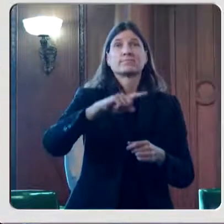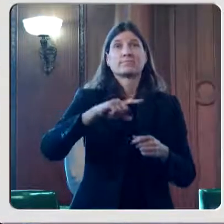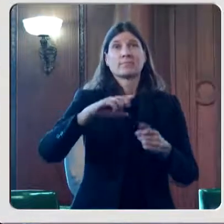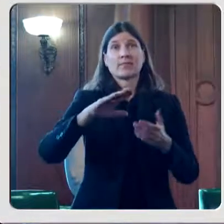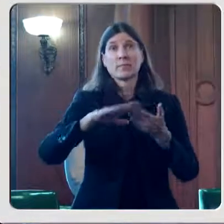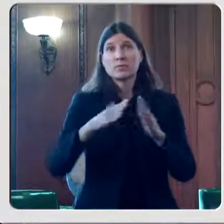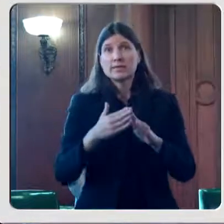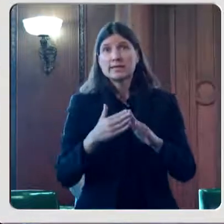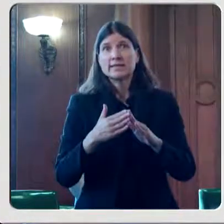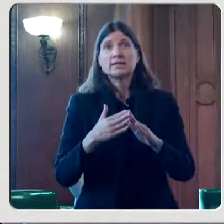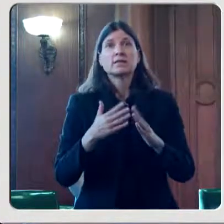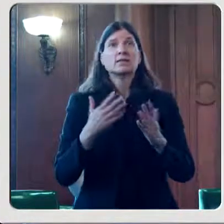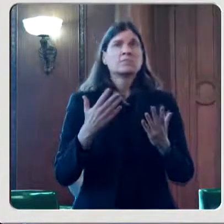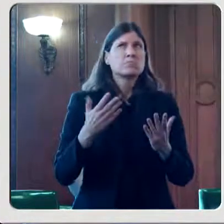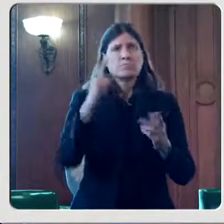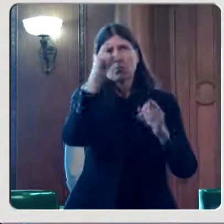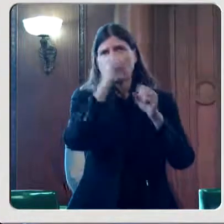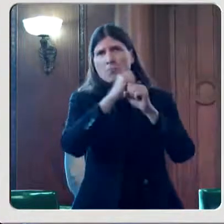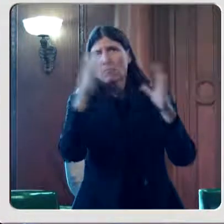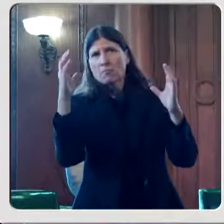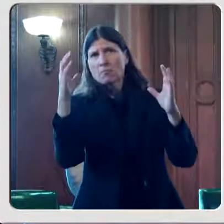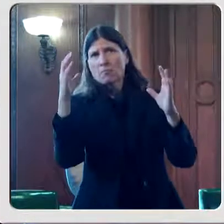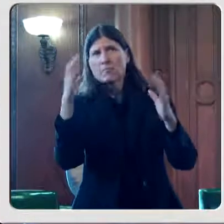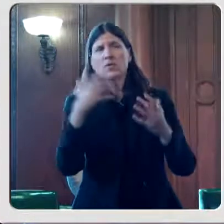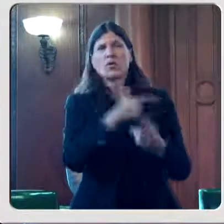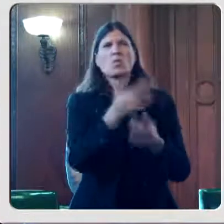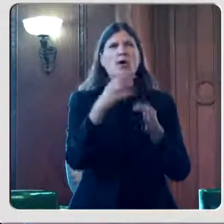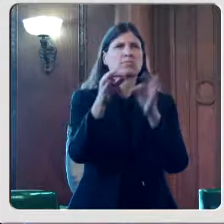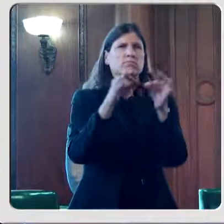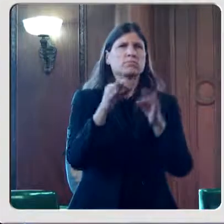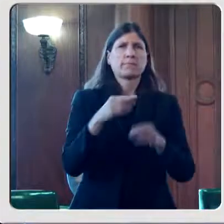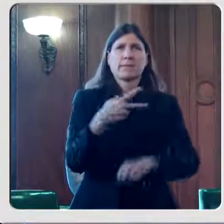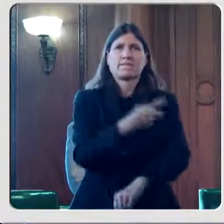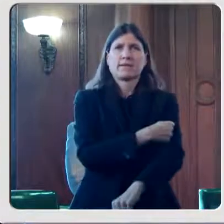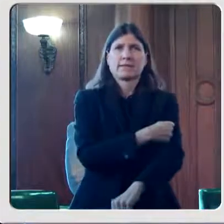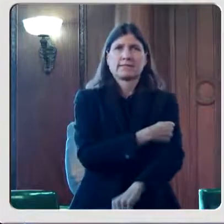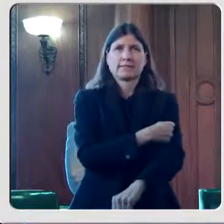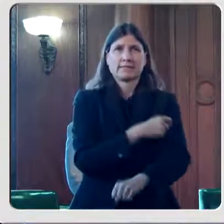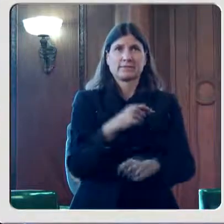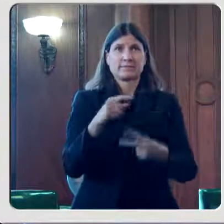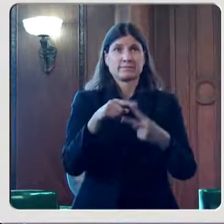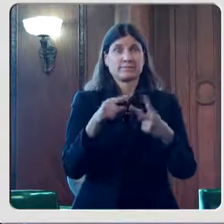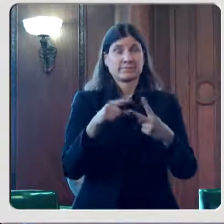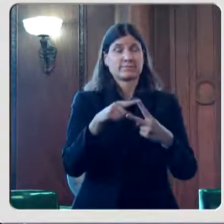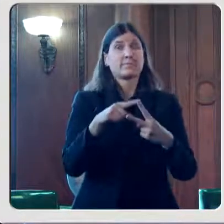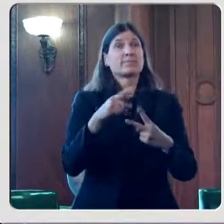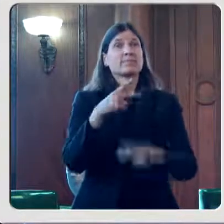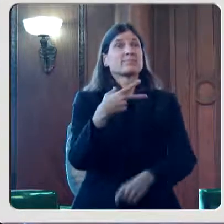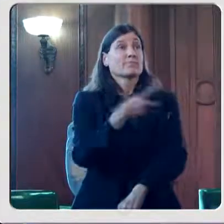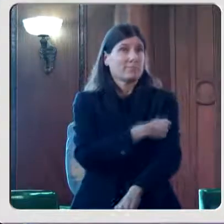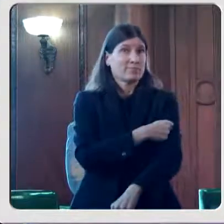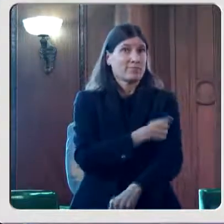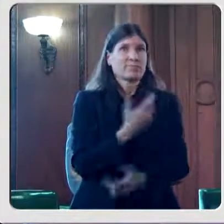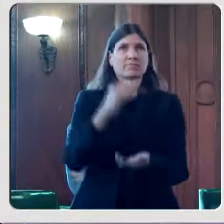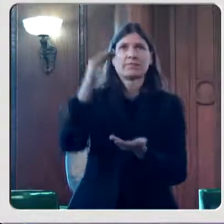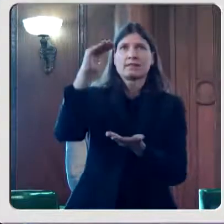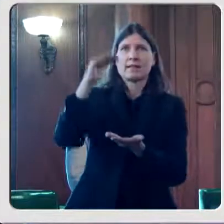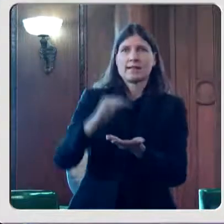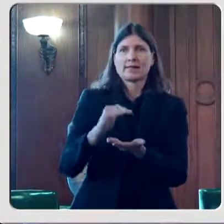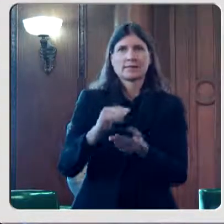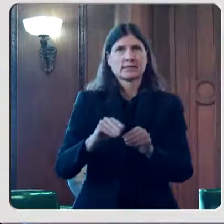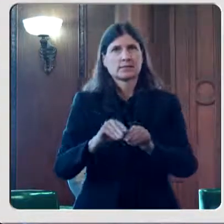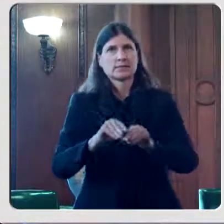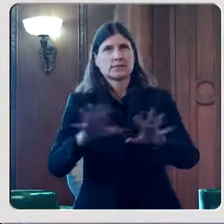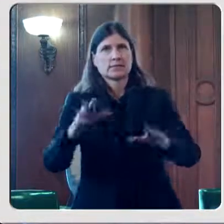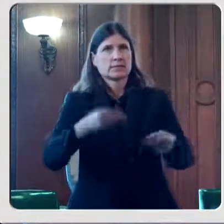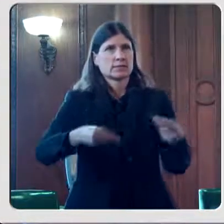of the coronavirus. But we don't yet know enough about that, and the science is not yet conclusive. So at this point, if we want